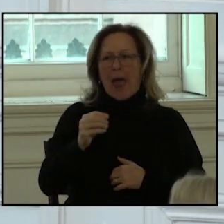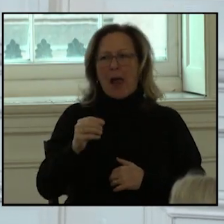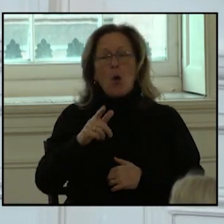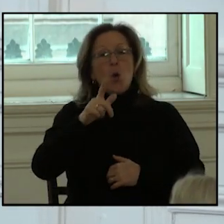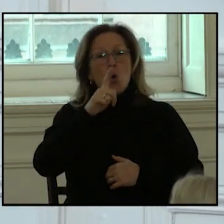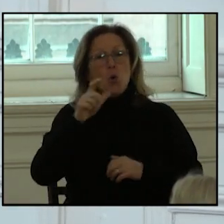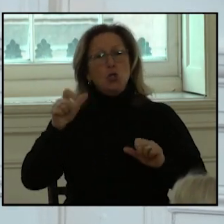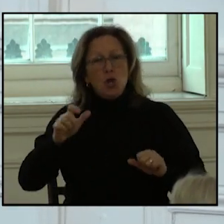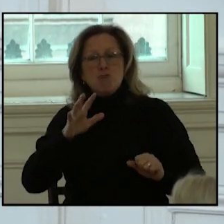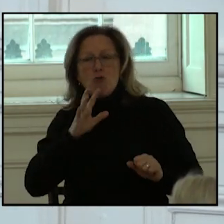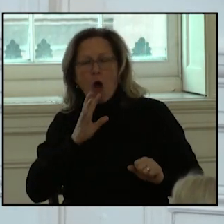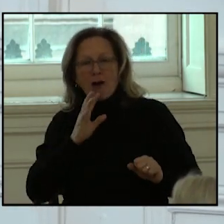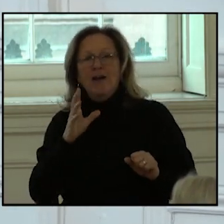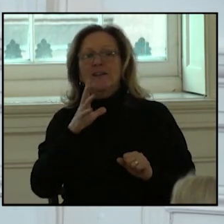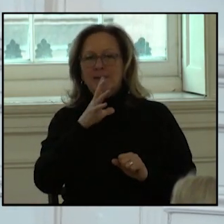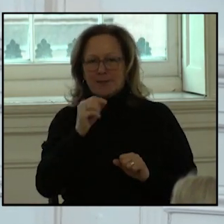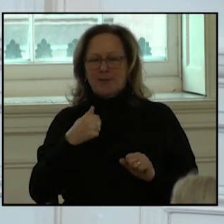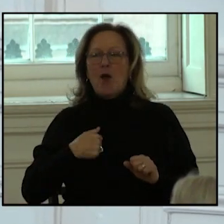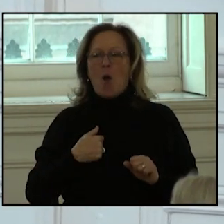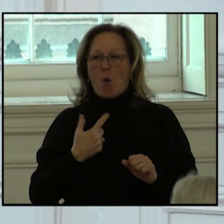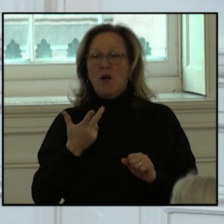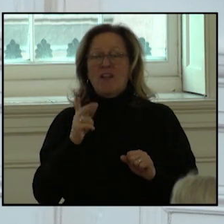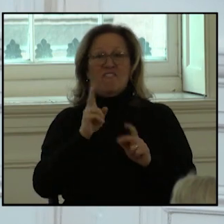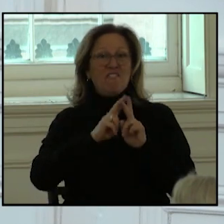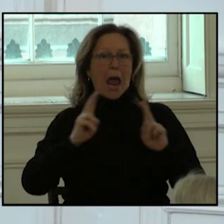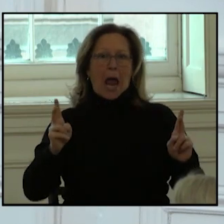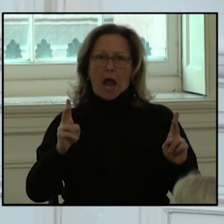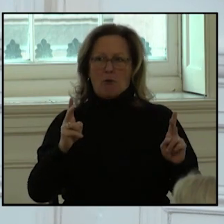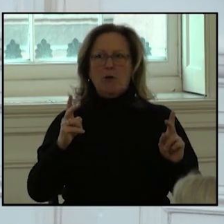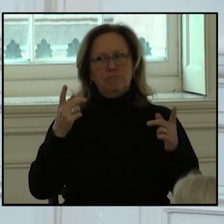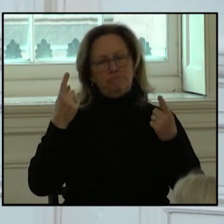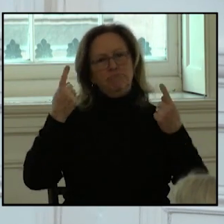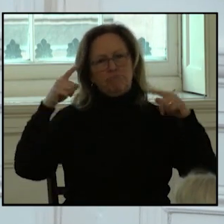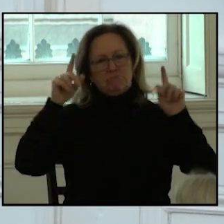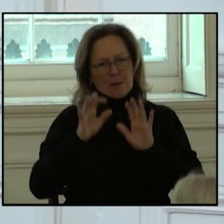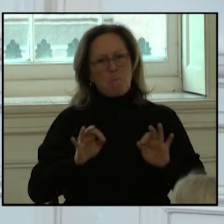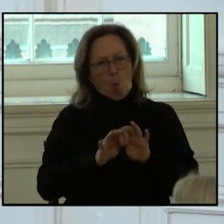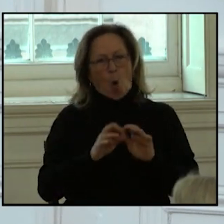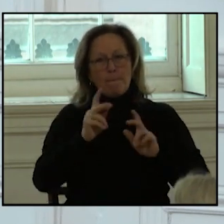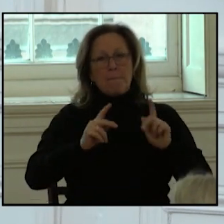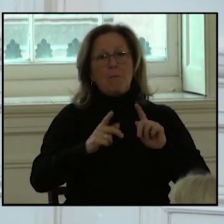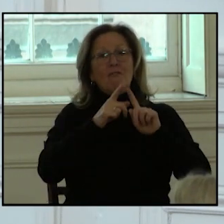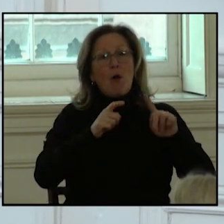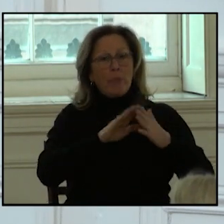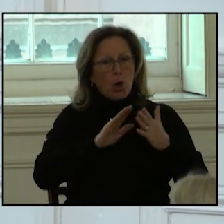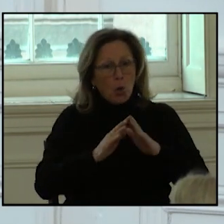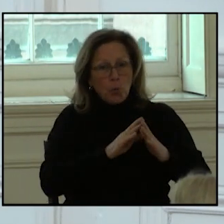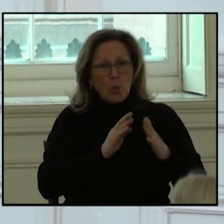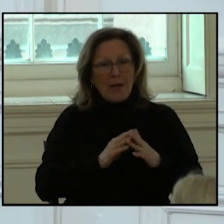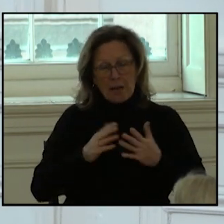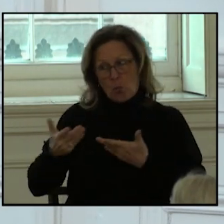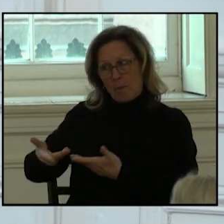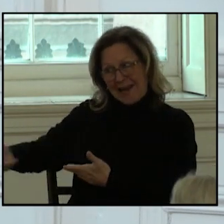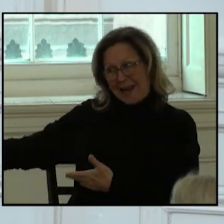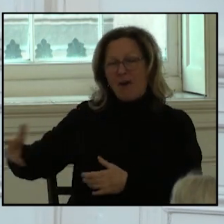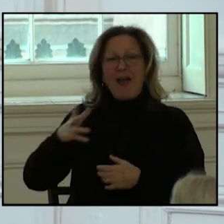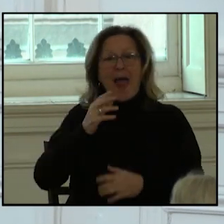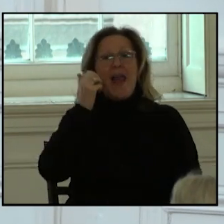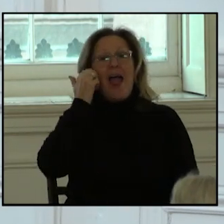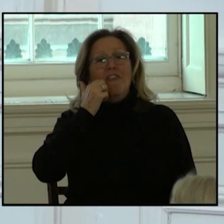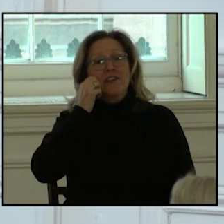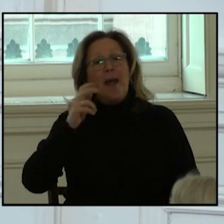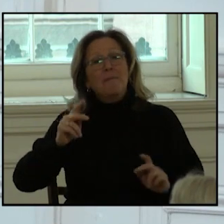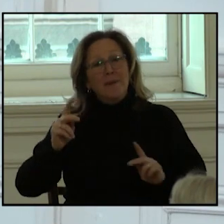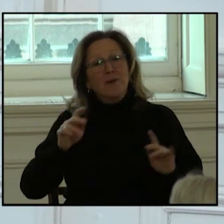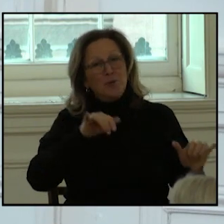three descendants of very prominent individuals in the community, but we're also going to talk to individuals who are everyday people that were just as important,